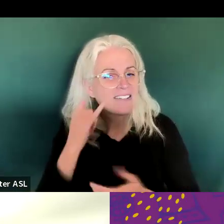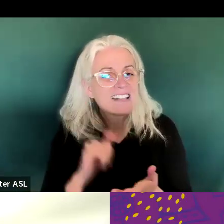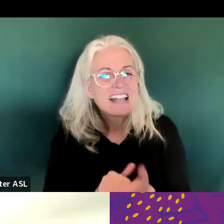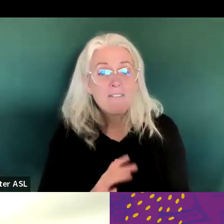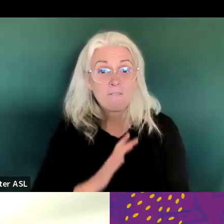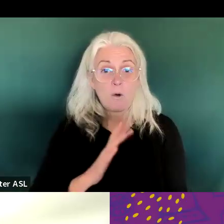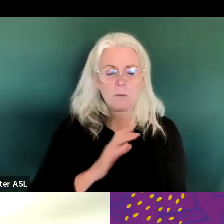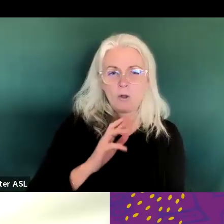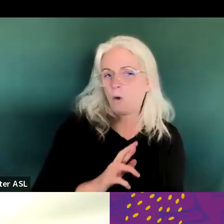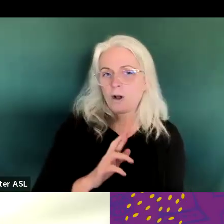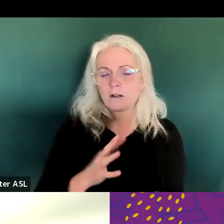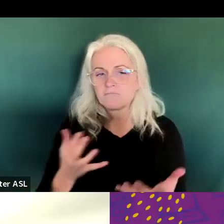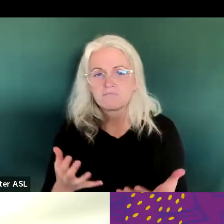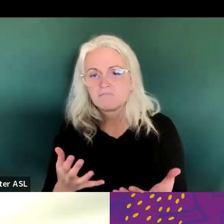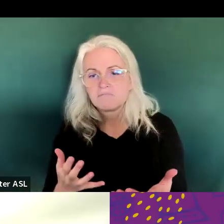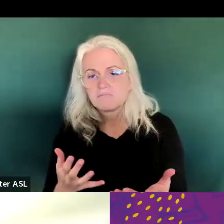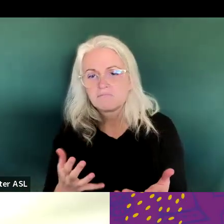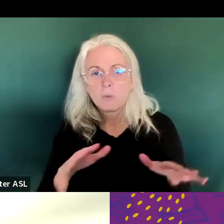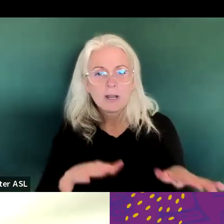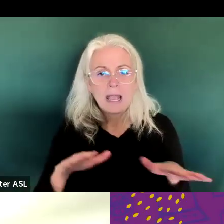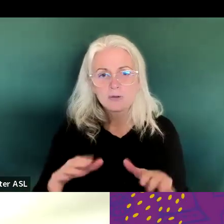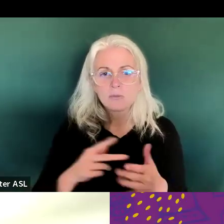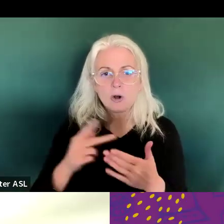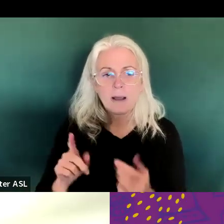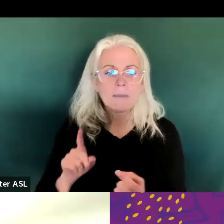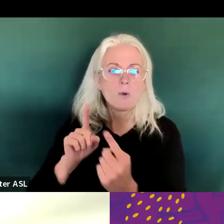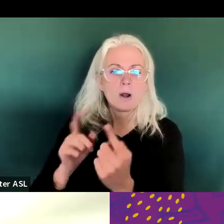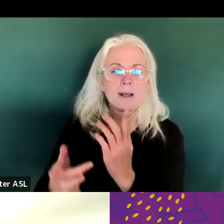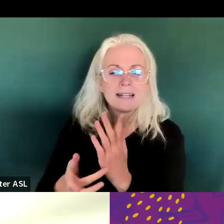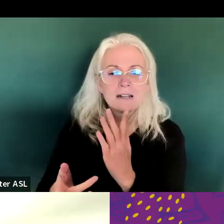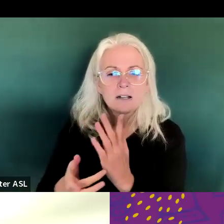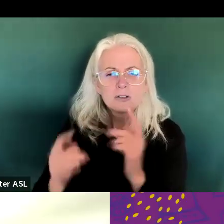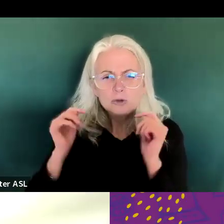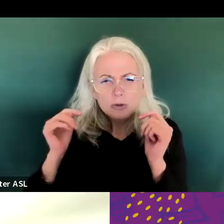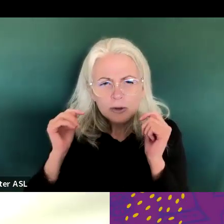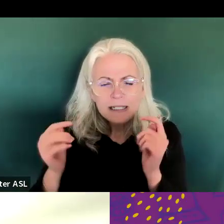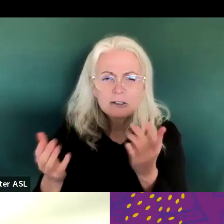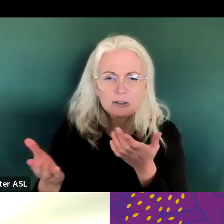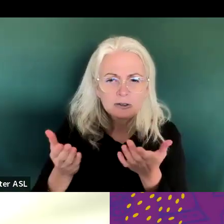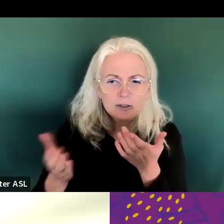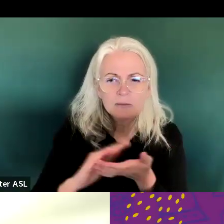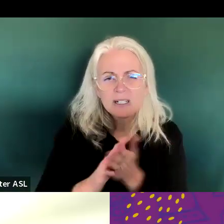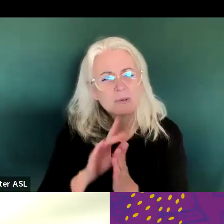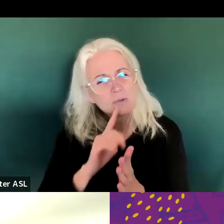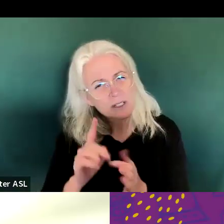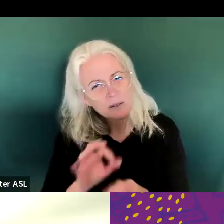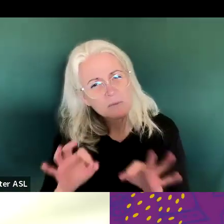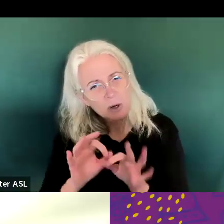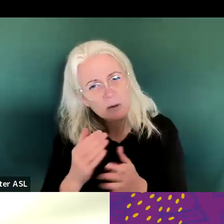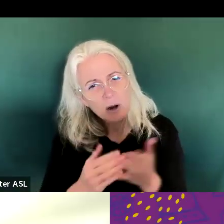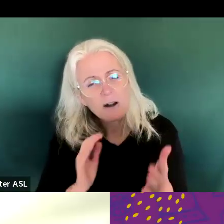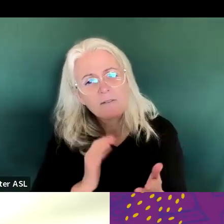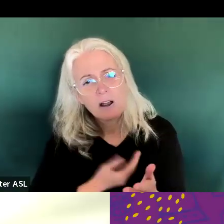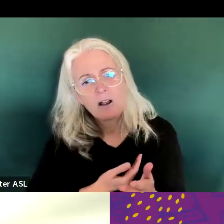formal programming or whether that is one-on-one technology tutoring and services becoming a really important part of